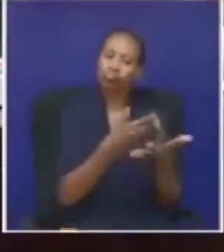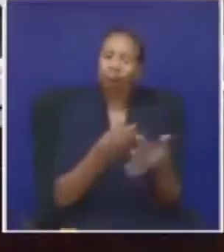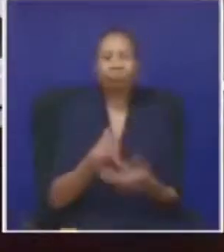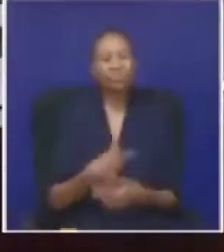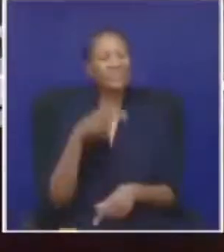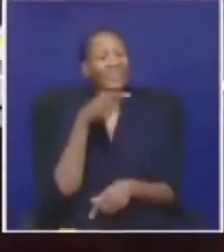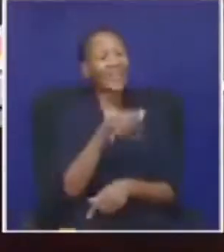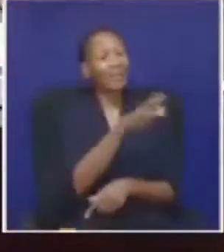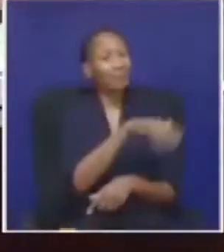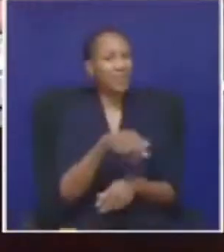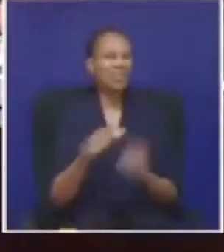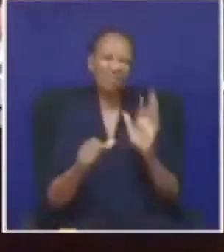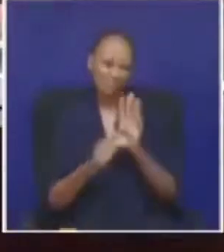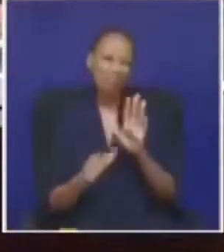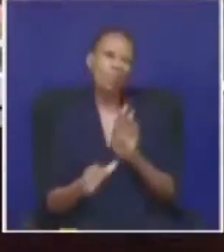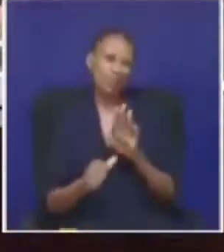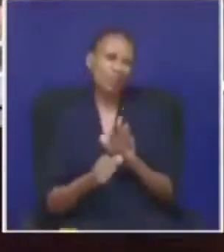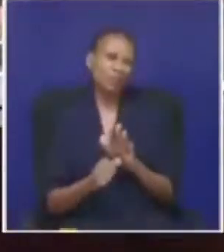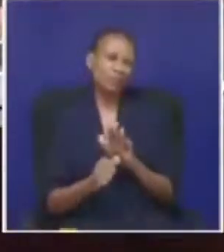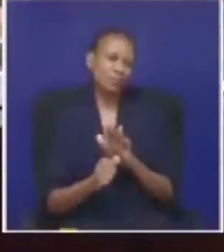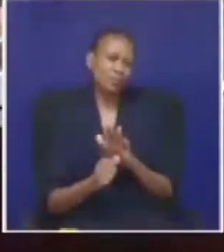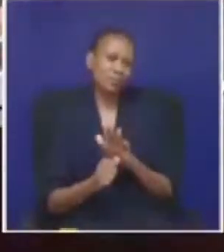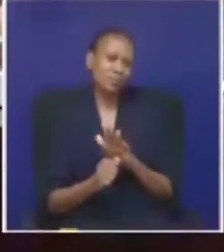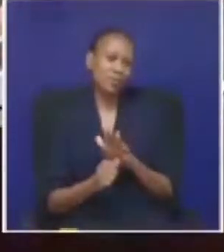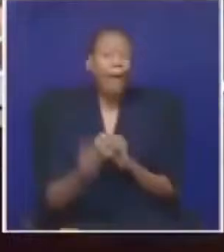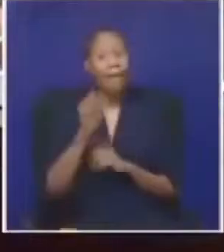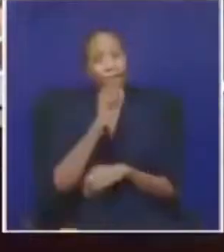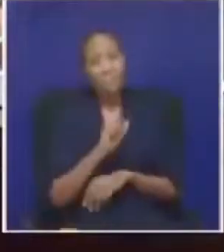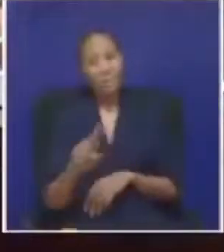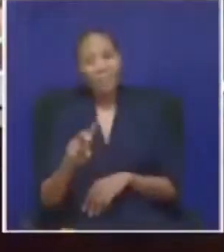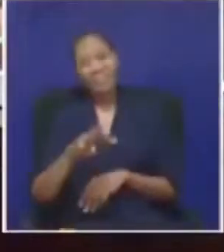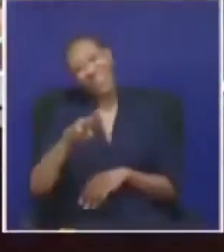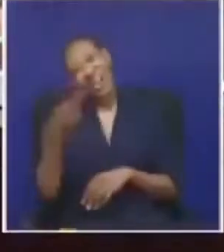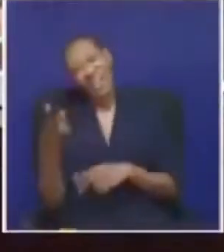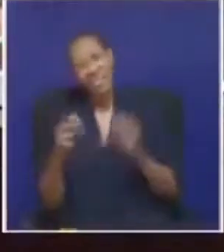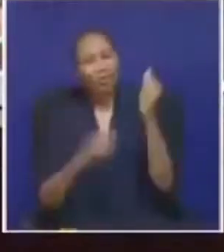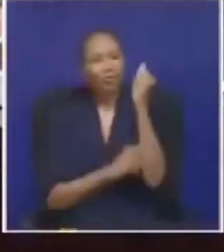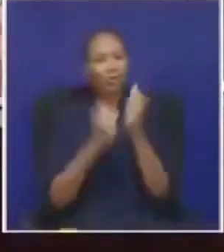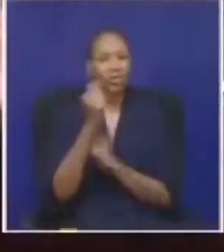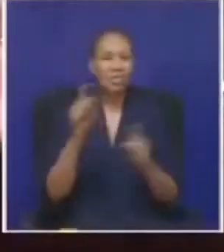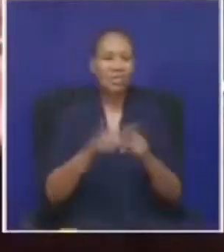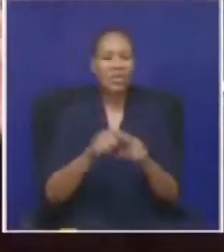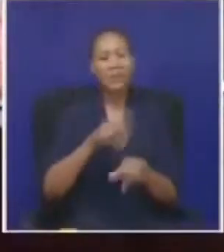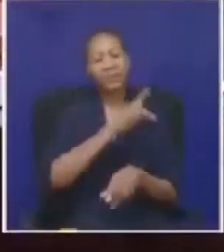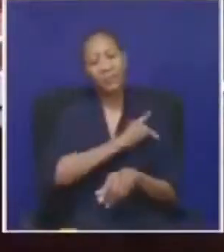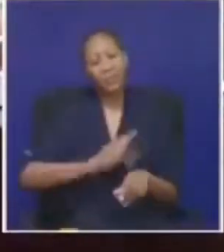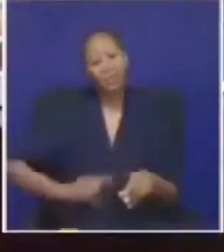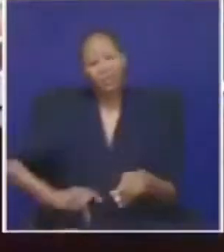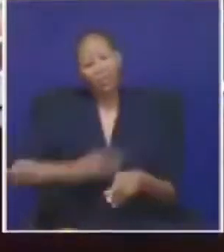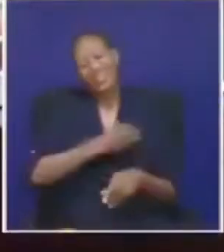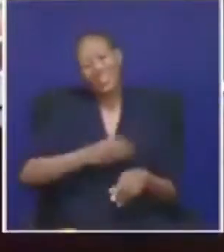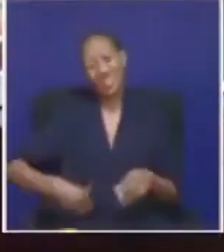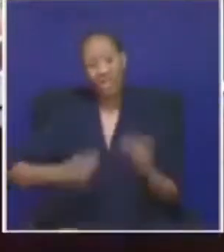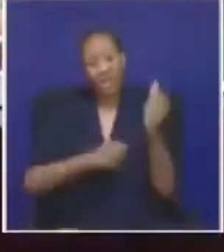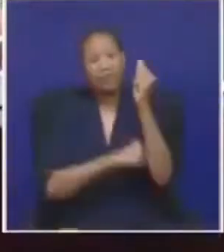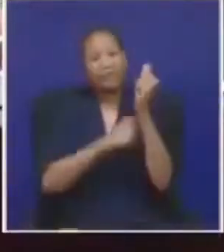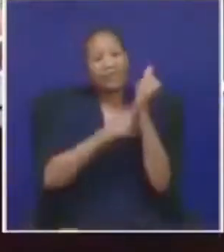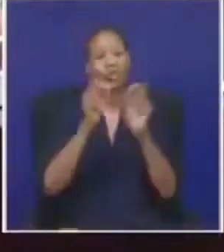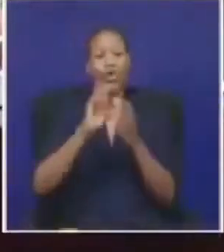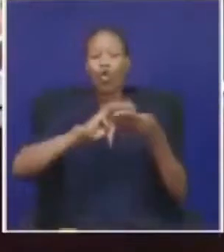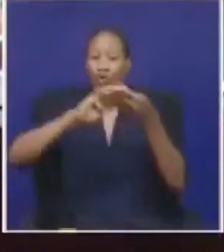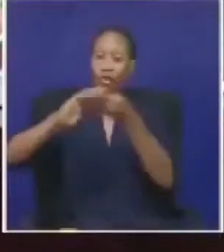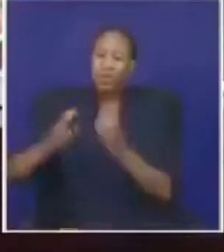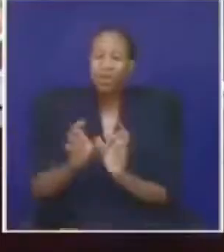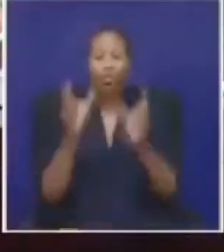very important institution to us. But the other institutions like the Presidential Infrastructure